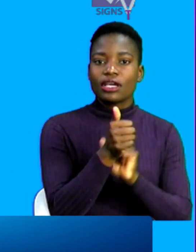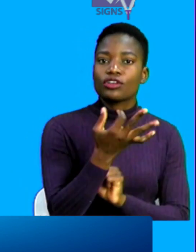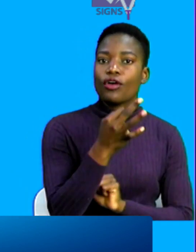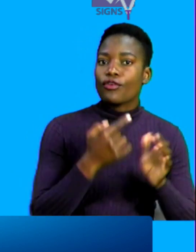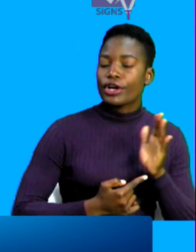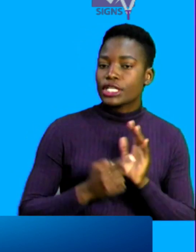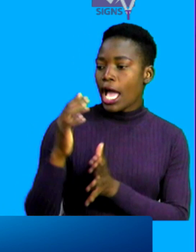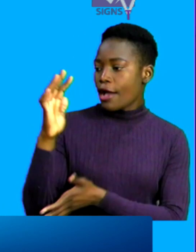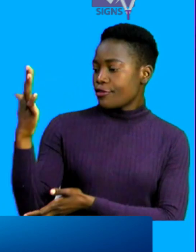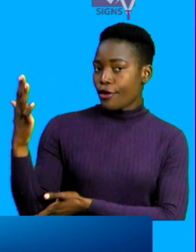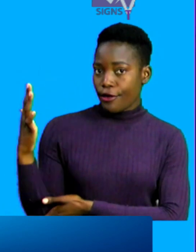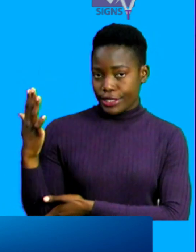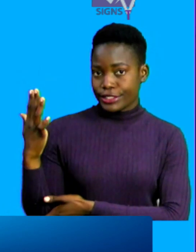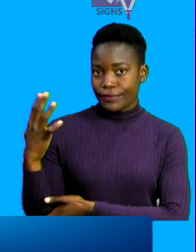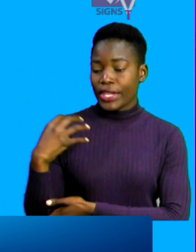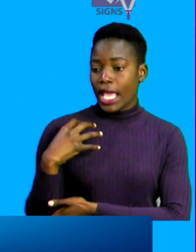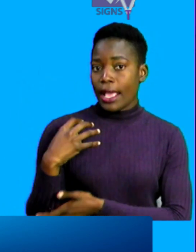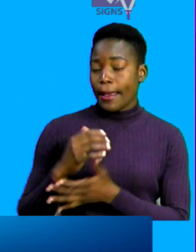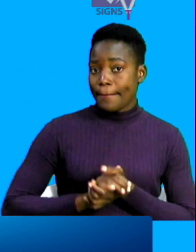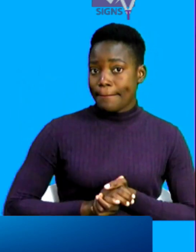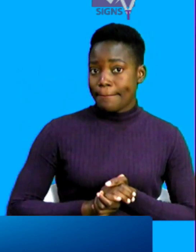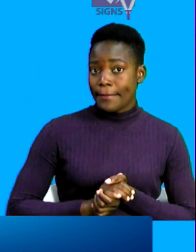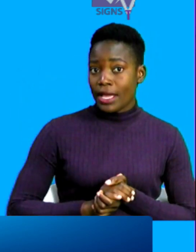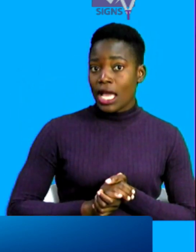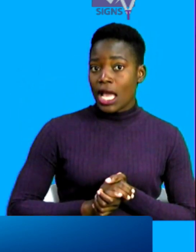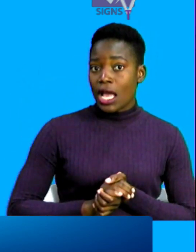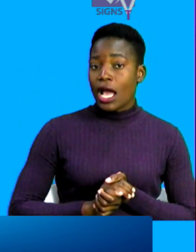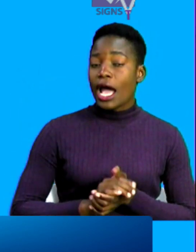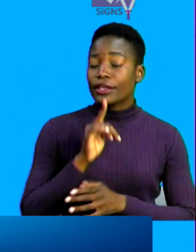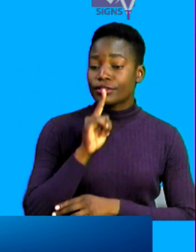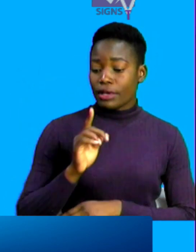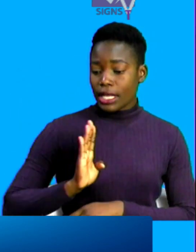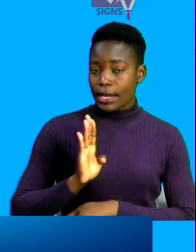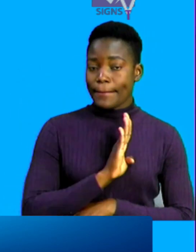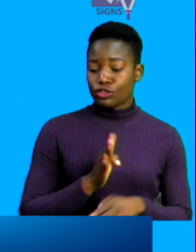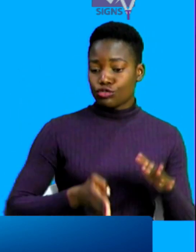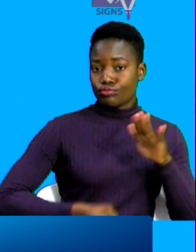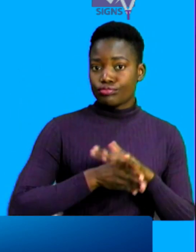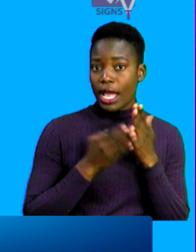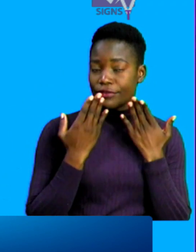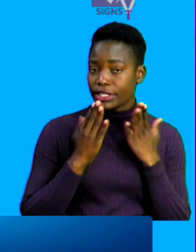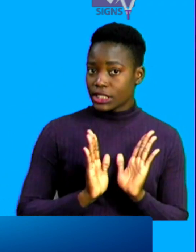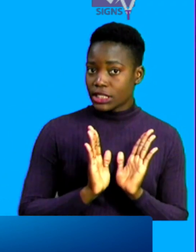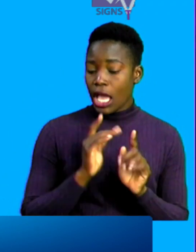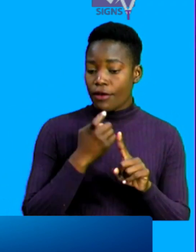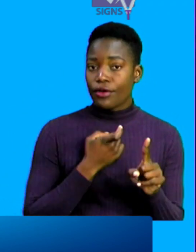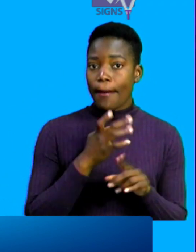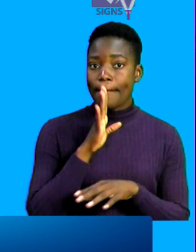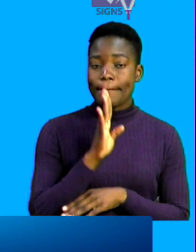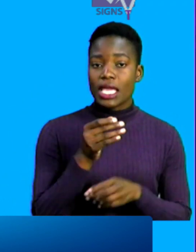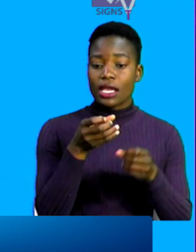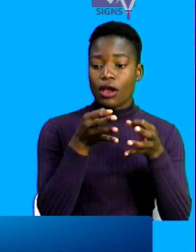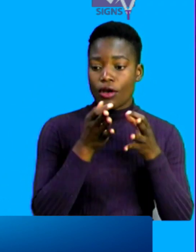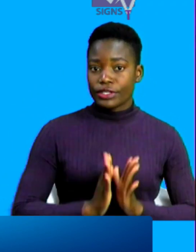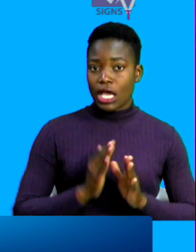our forest assets, I have instructed the board to remove them from being officers